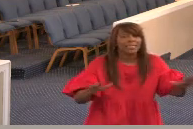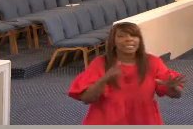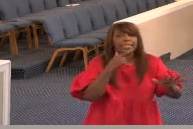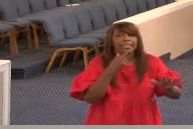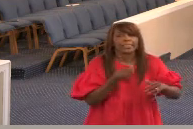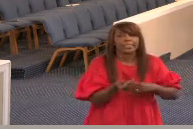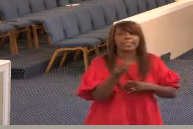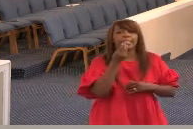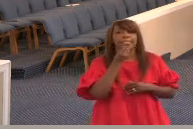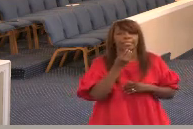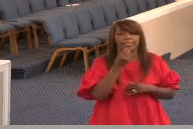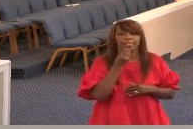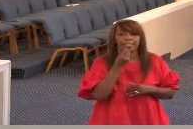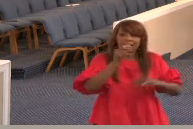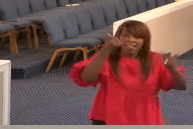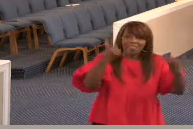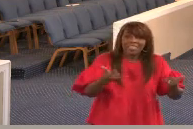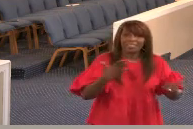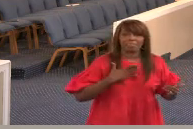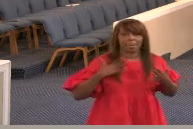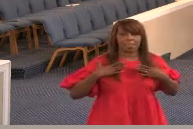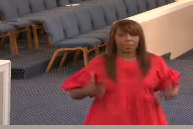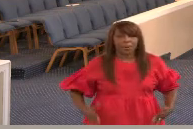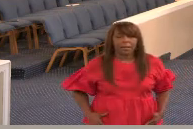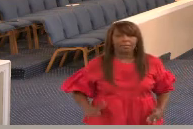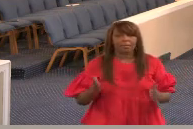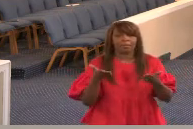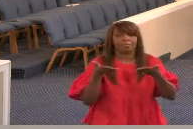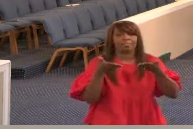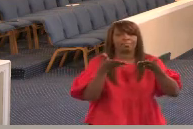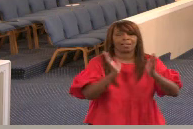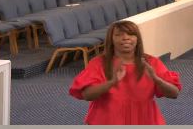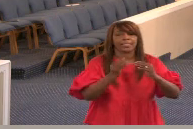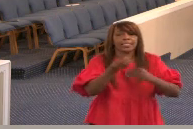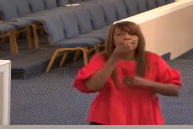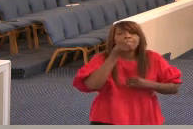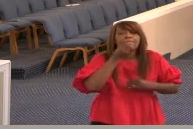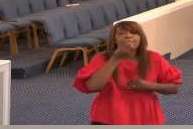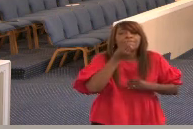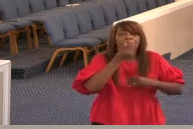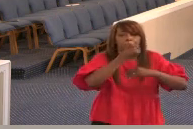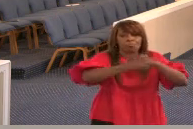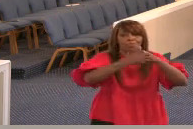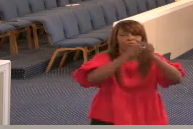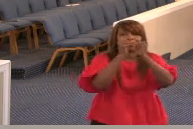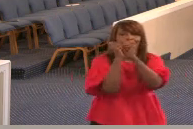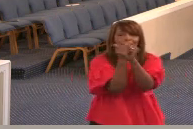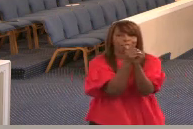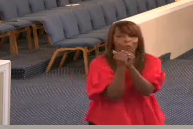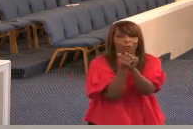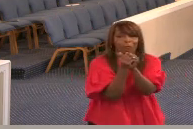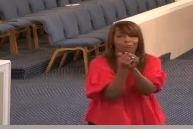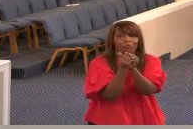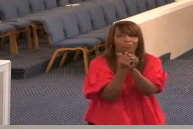take ye eat. This is my body. Let us break bread.